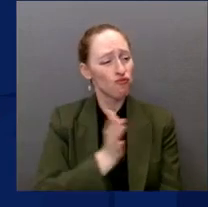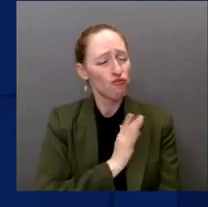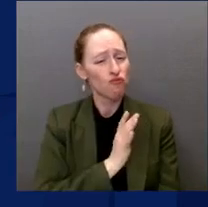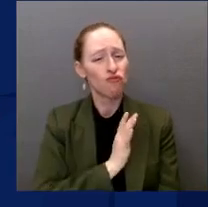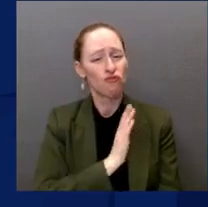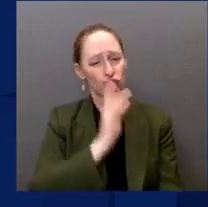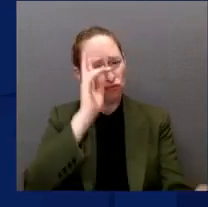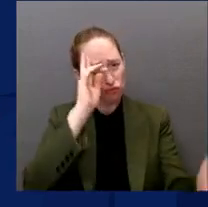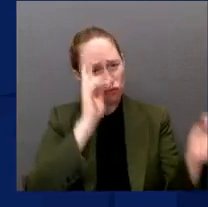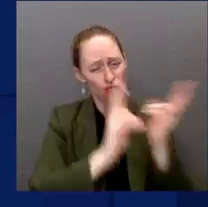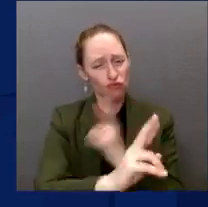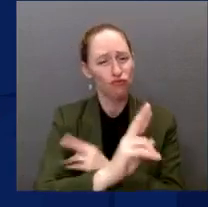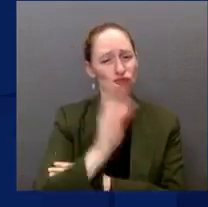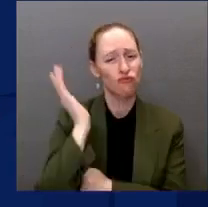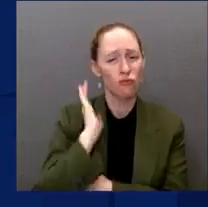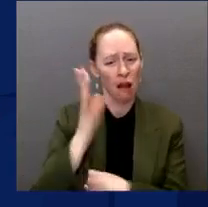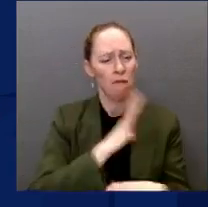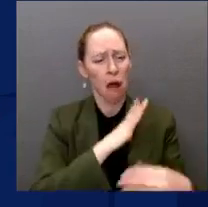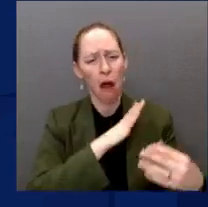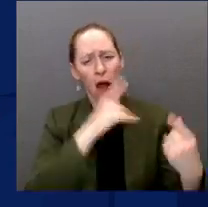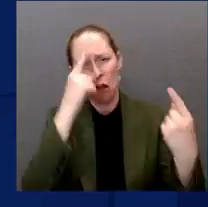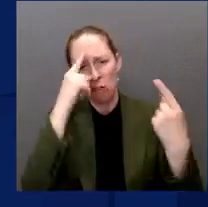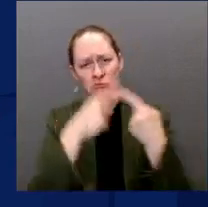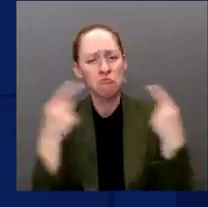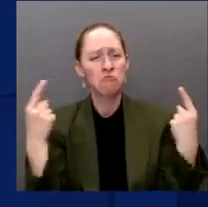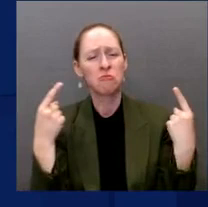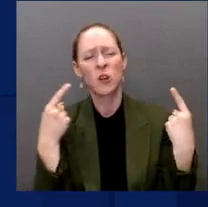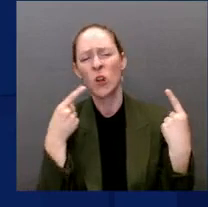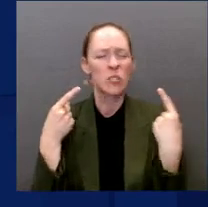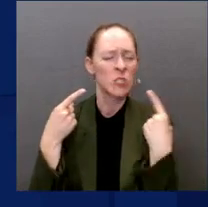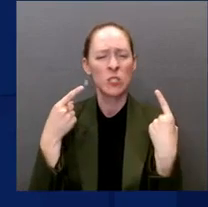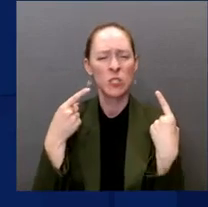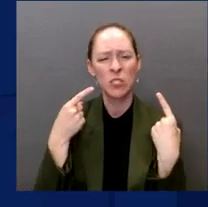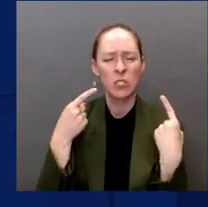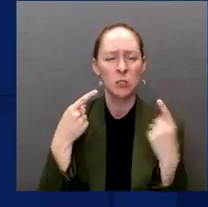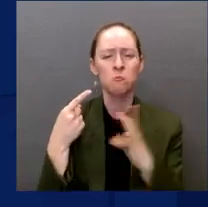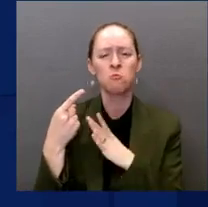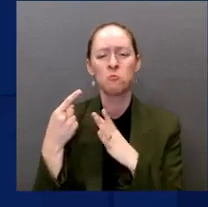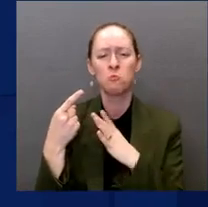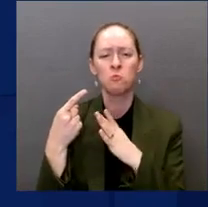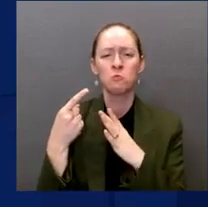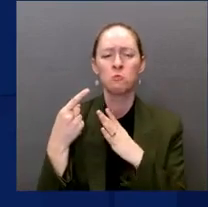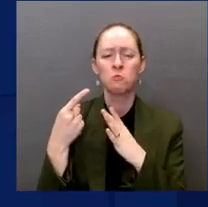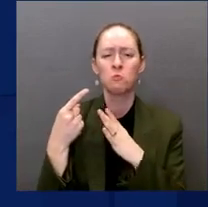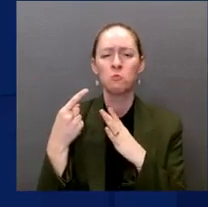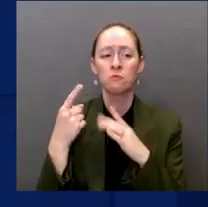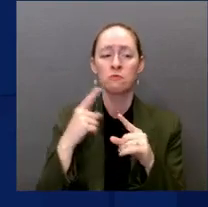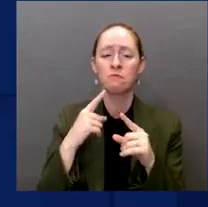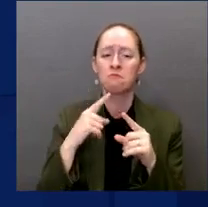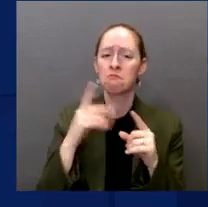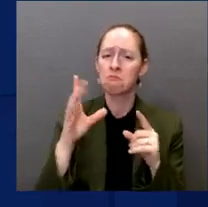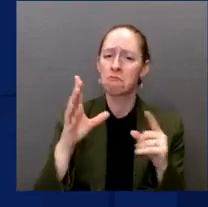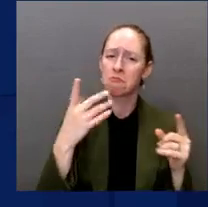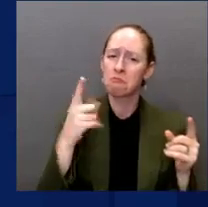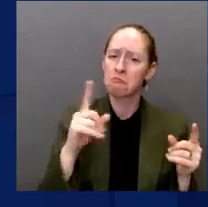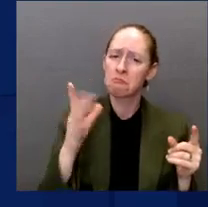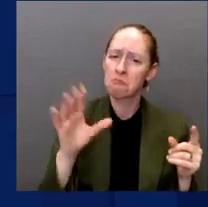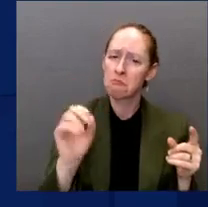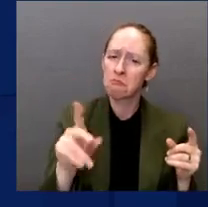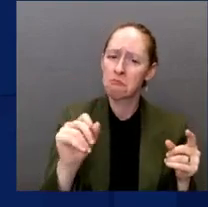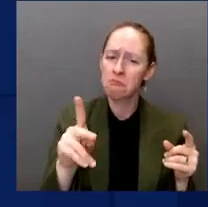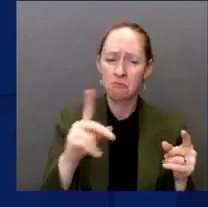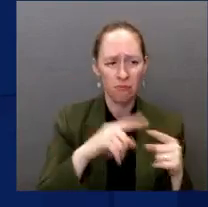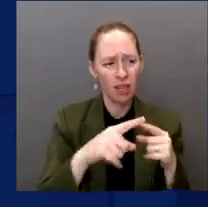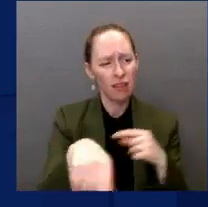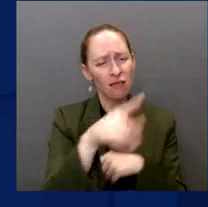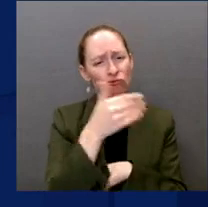No, I'm serious. We fought like hell. But ultimately, the vast majority were decent. One of my best friends is a